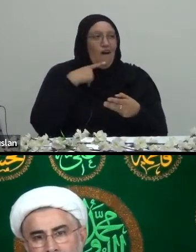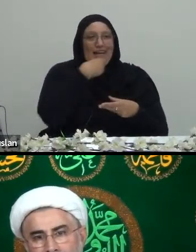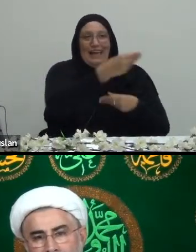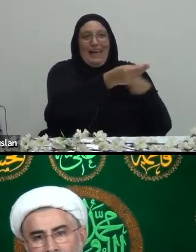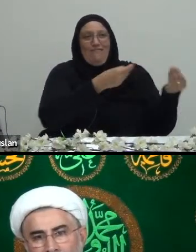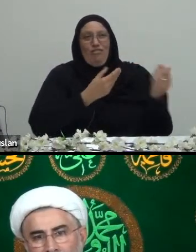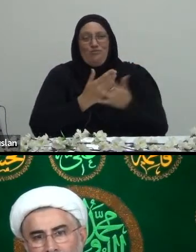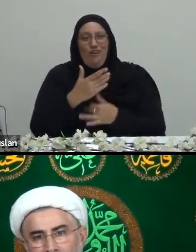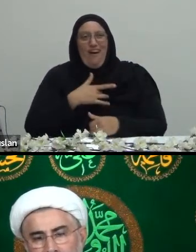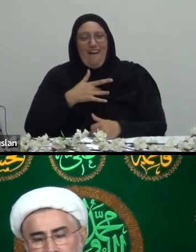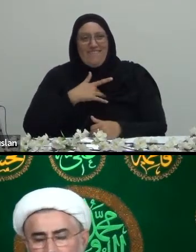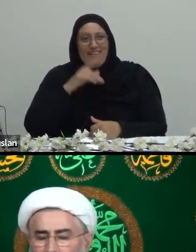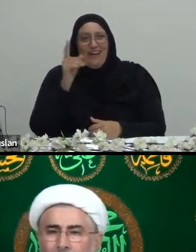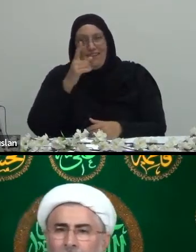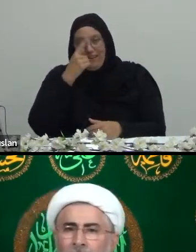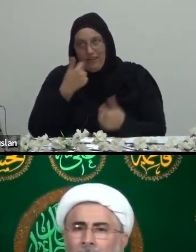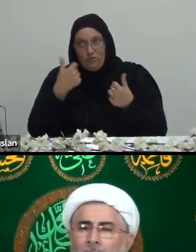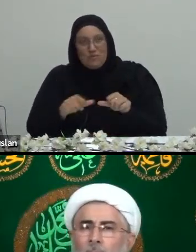you advise.